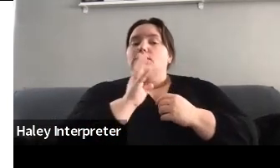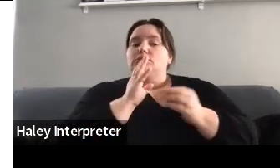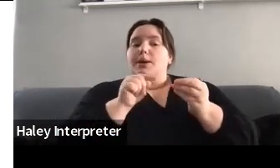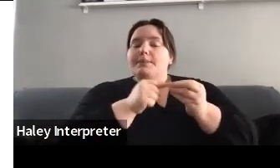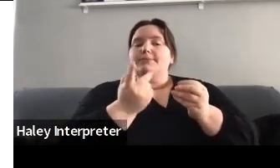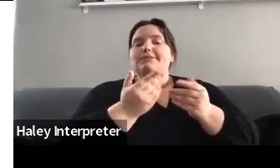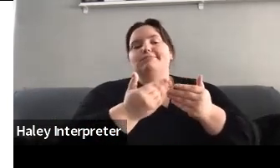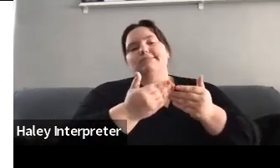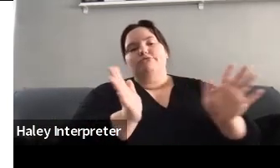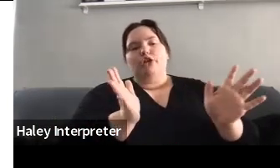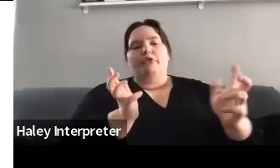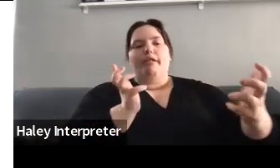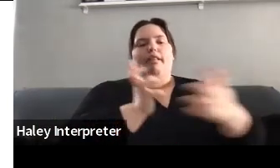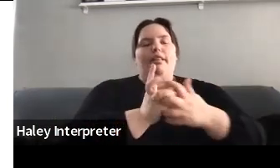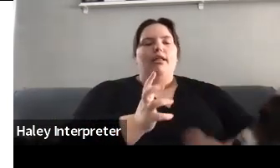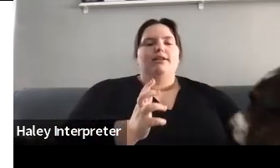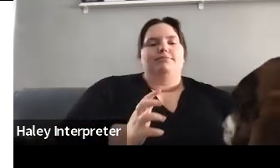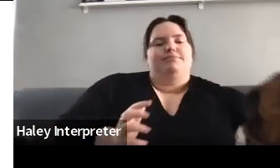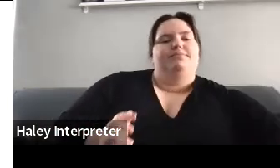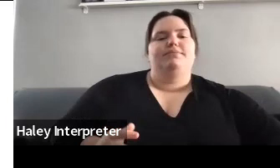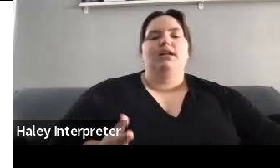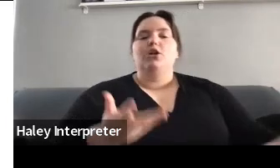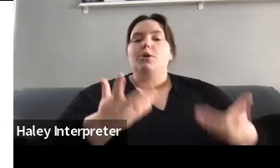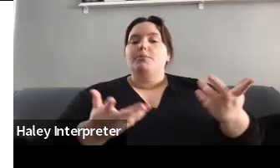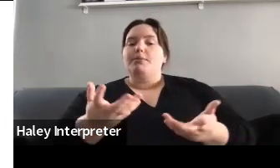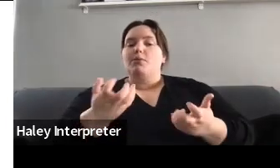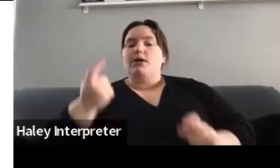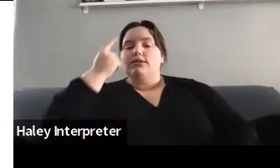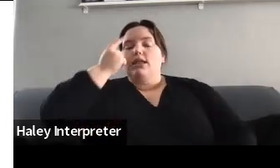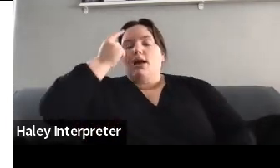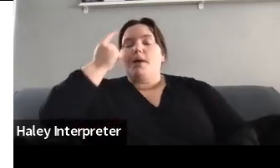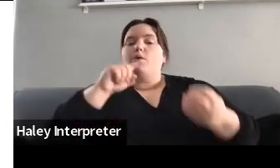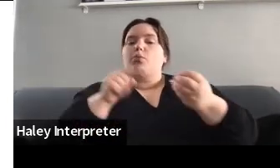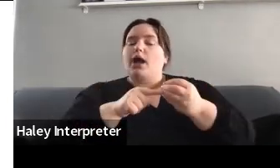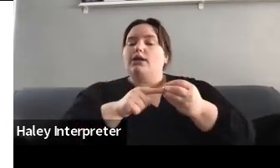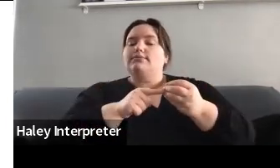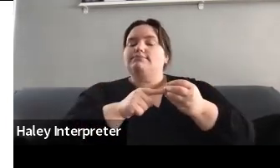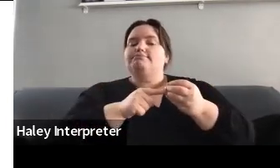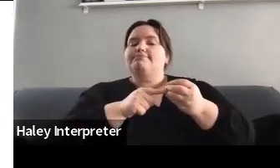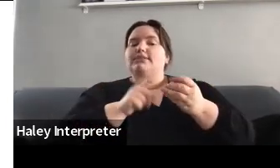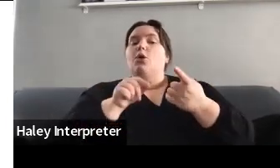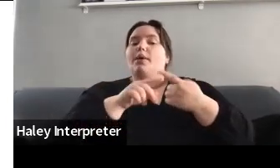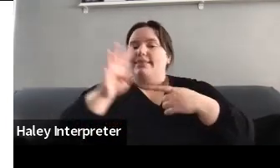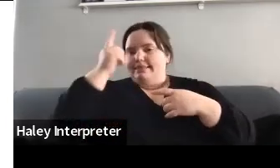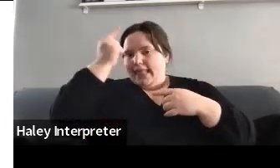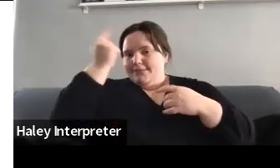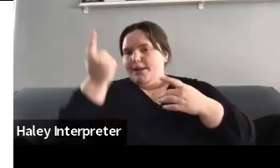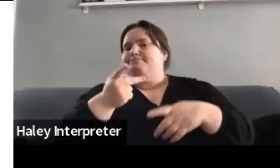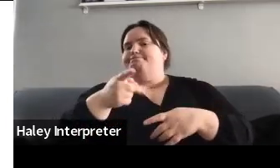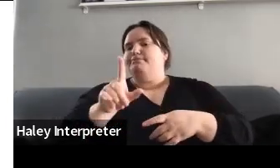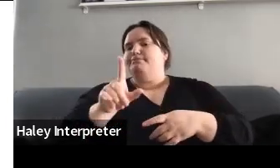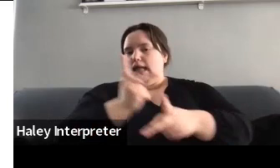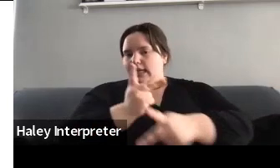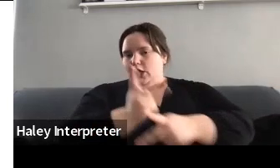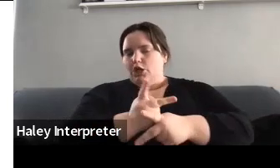adaptations that you may want to think about when thinking about pet care. So the first one